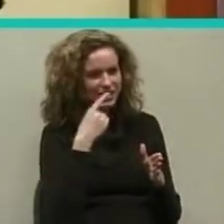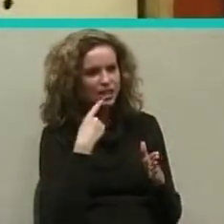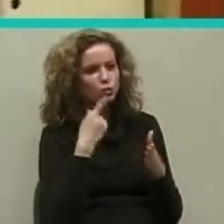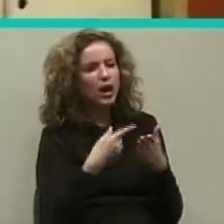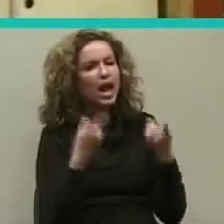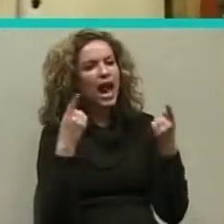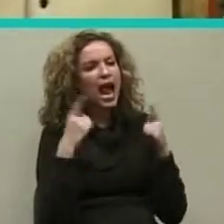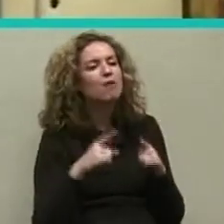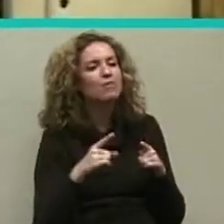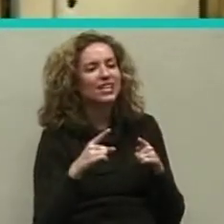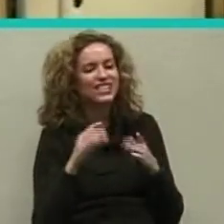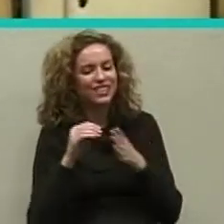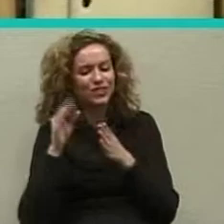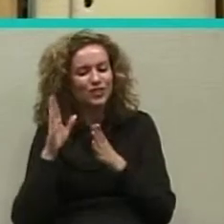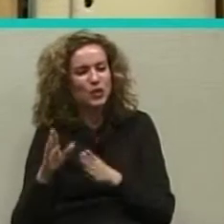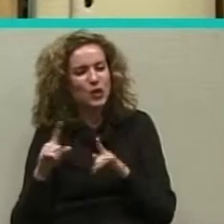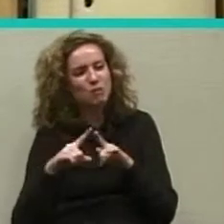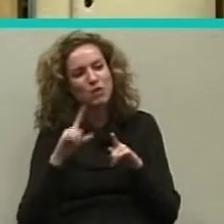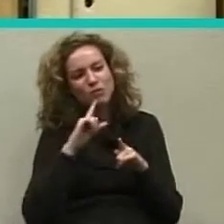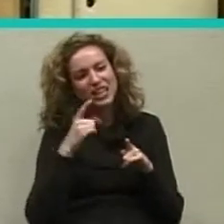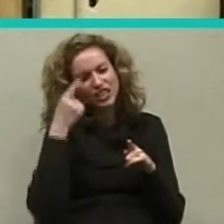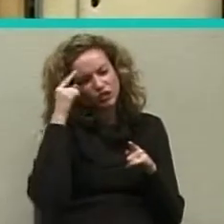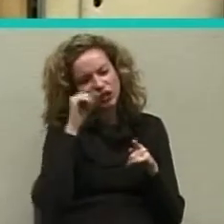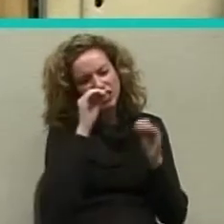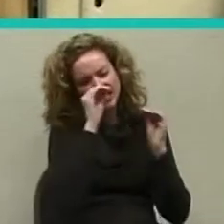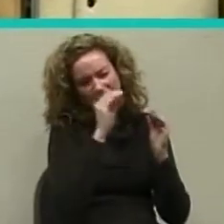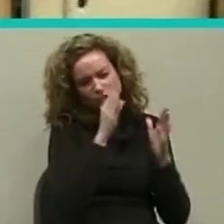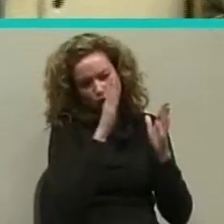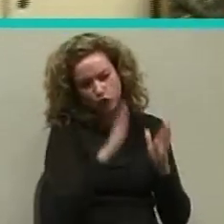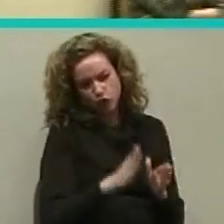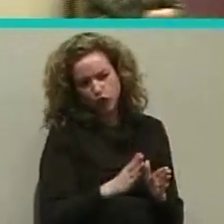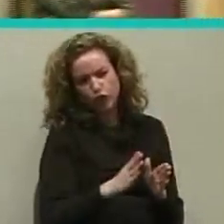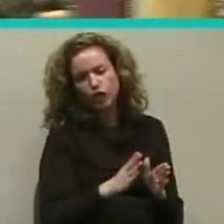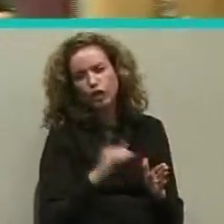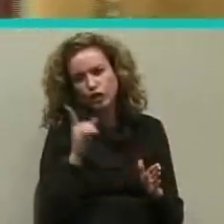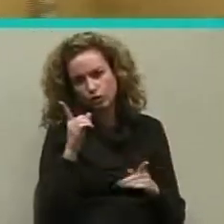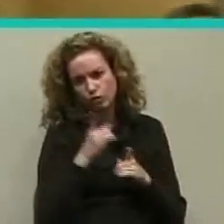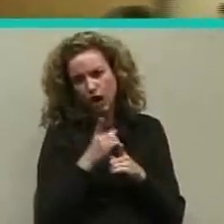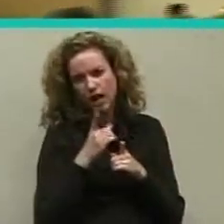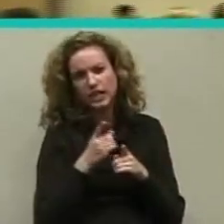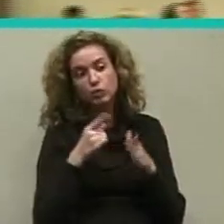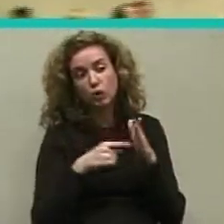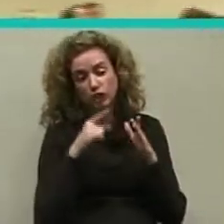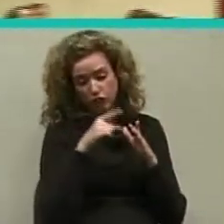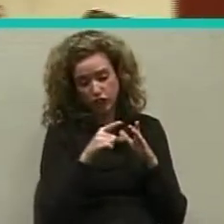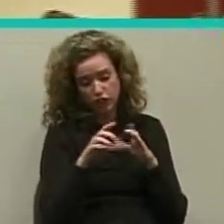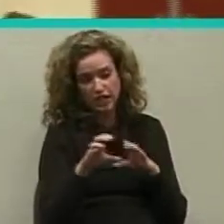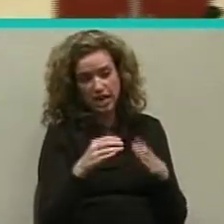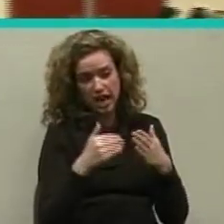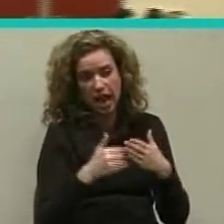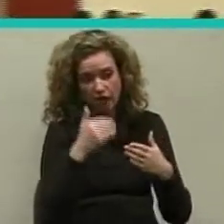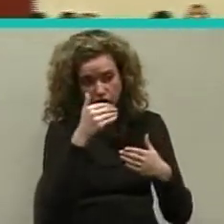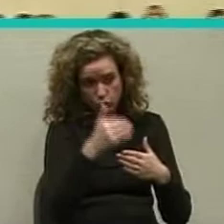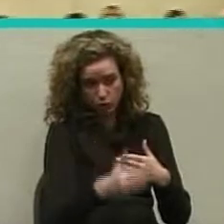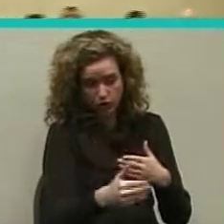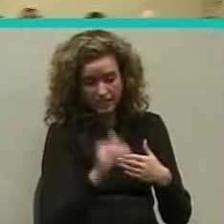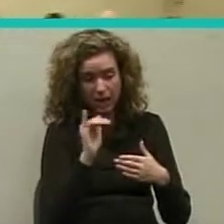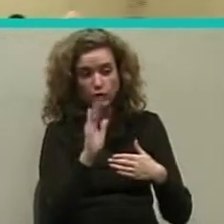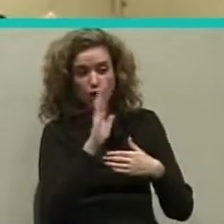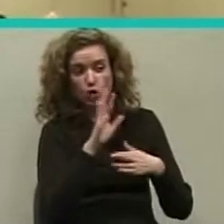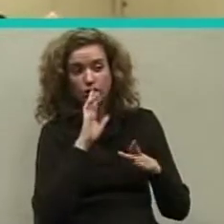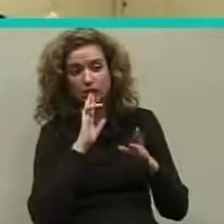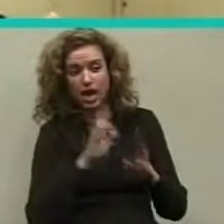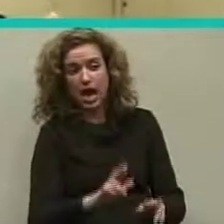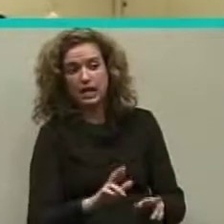really addressing her. It's what she did afterwards. It's that was the response to his behavior. If